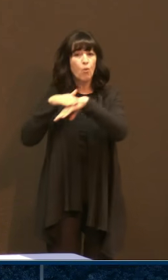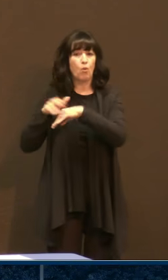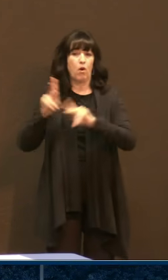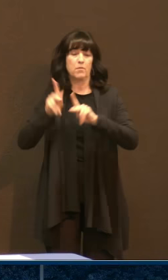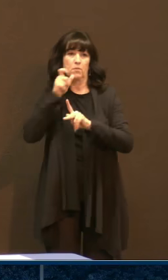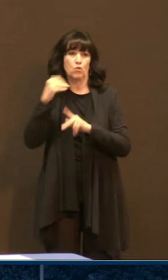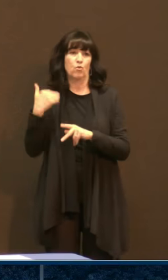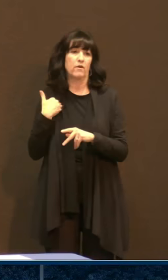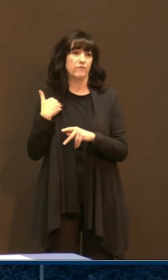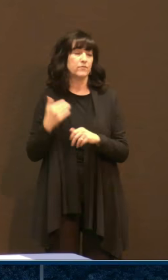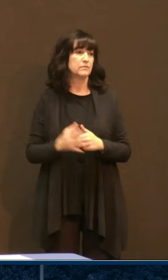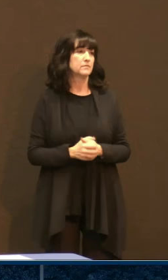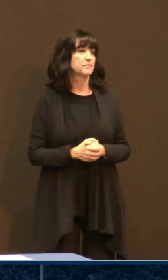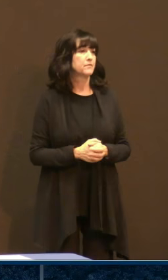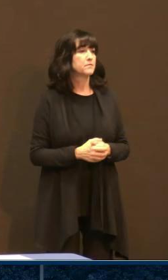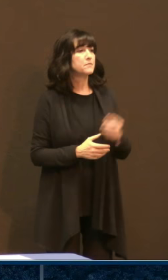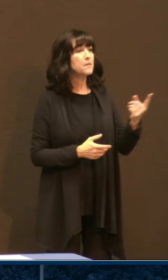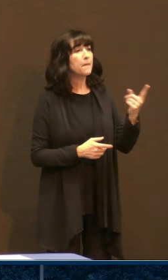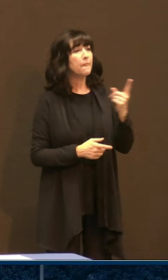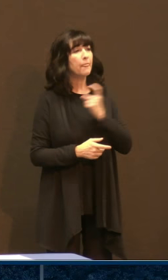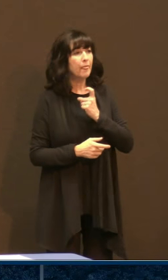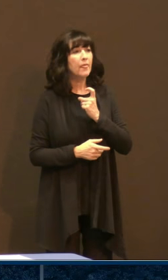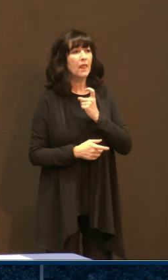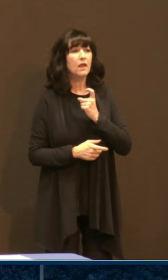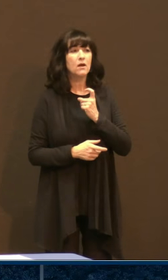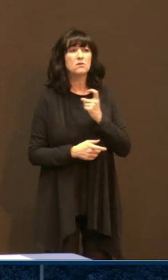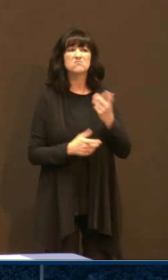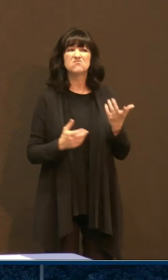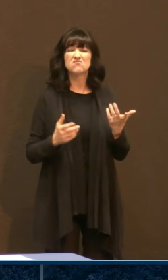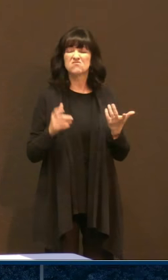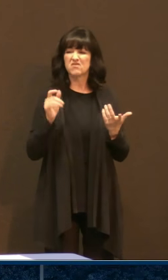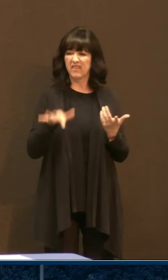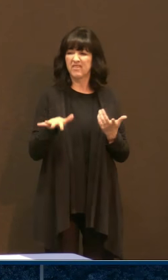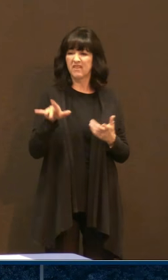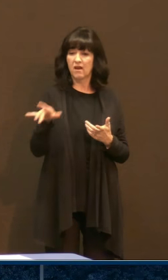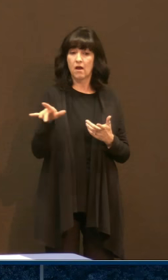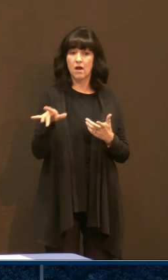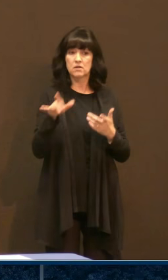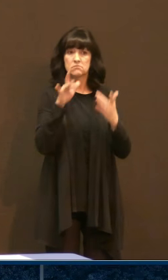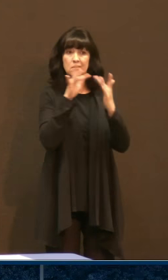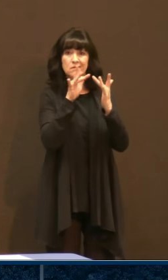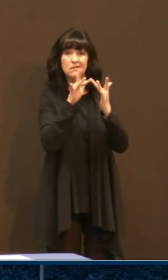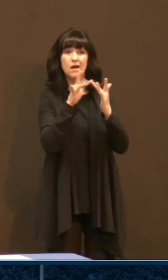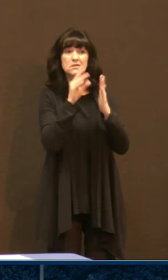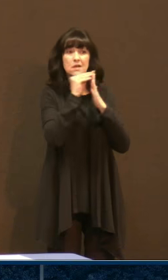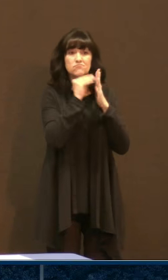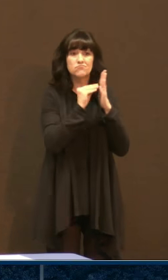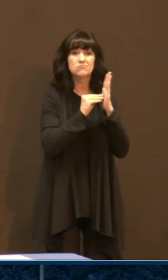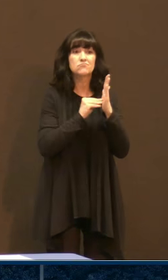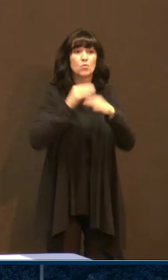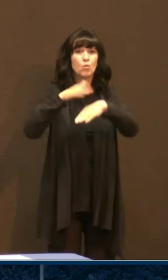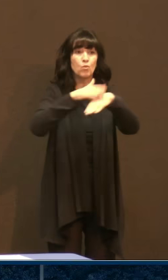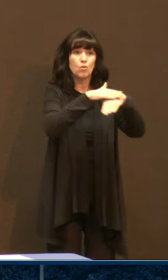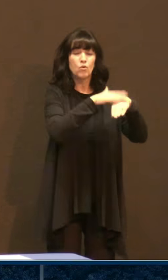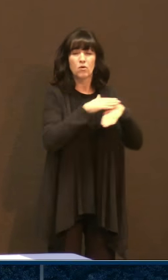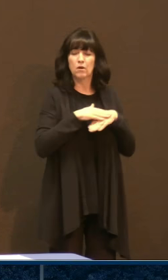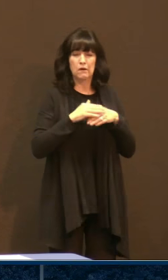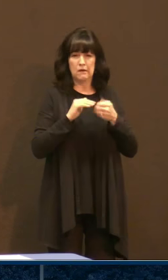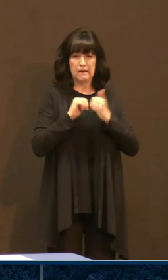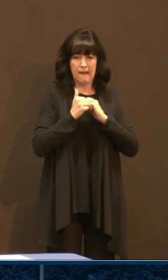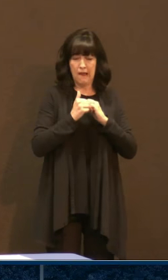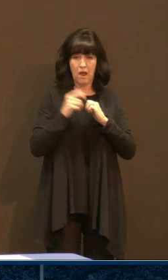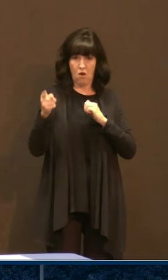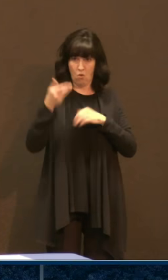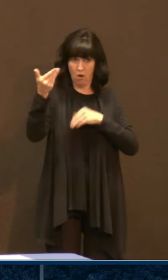question, Delaware Public Media asks where we stand on contact tracing capacity. Is there a plan to hire and train additional tracers? And if so, how many and